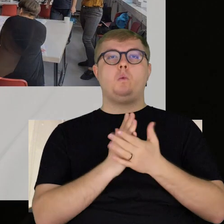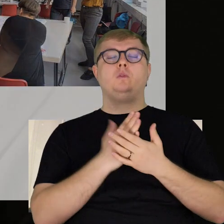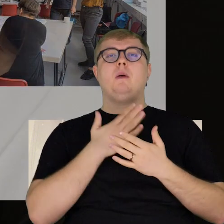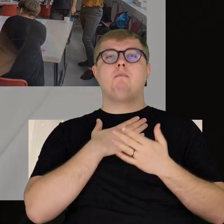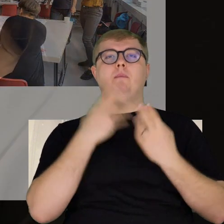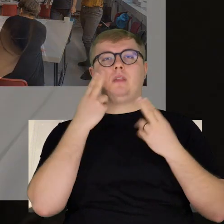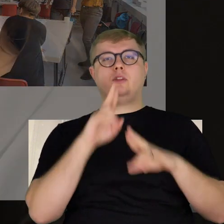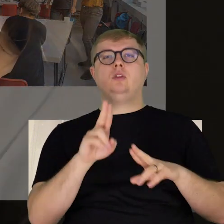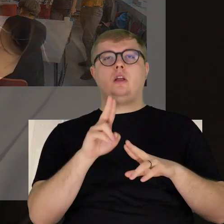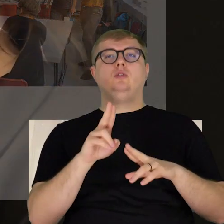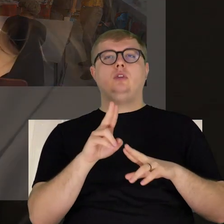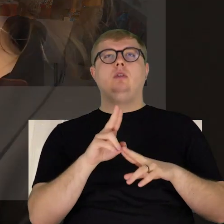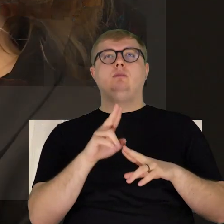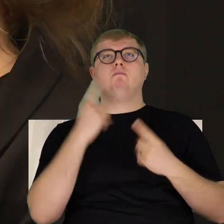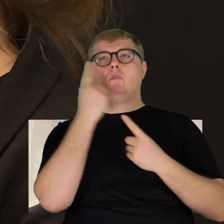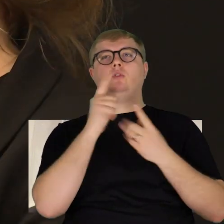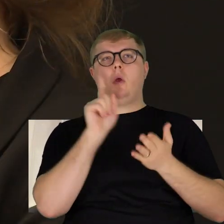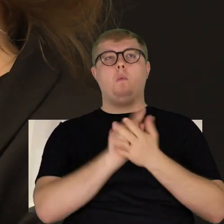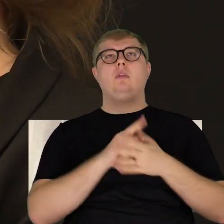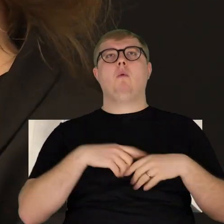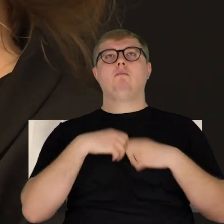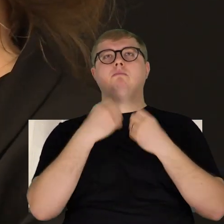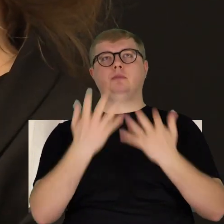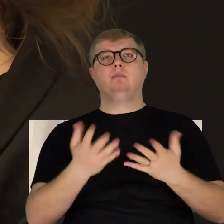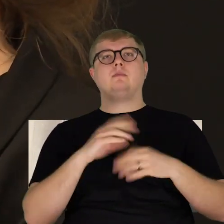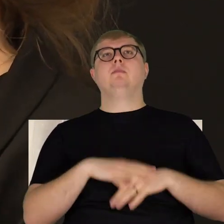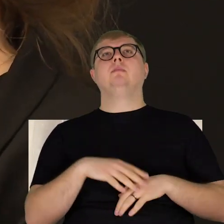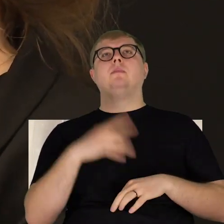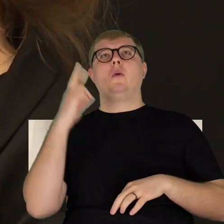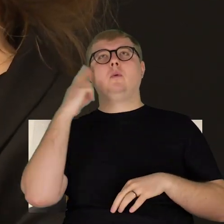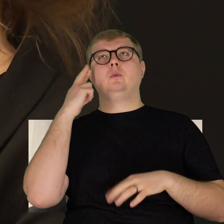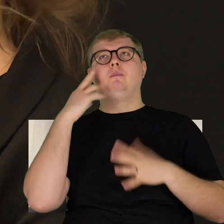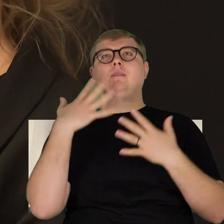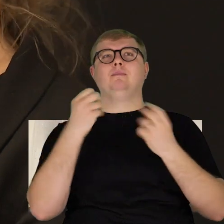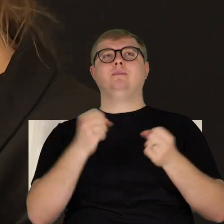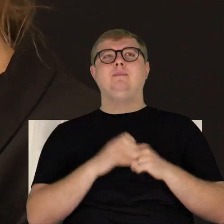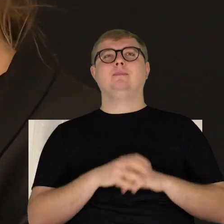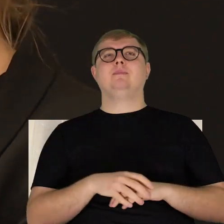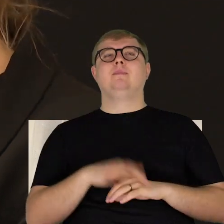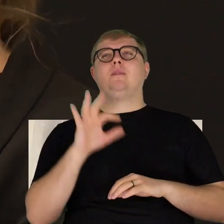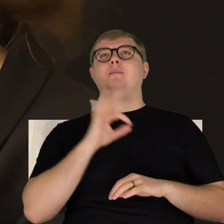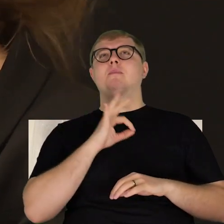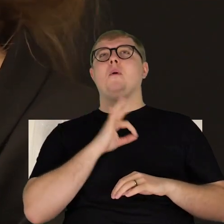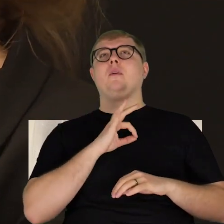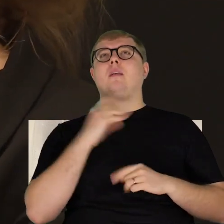hope that, I really hope that you could understand me with my whiskey voice.